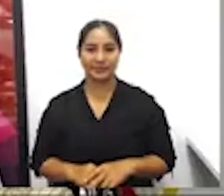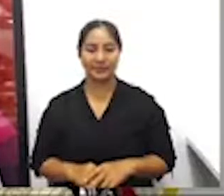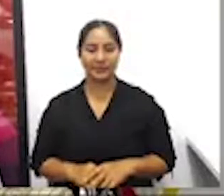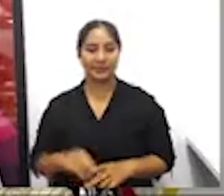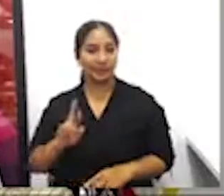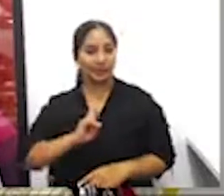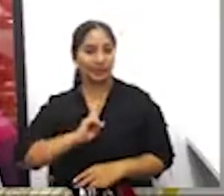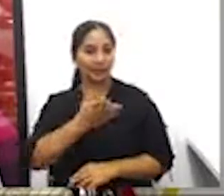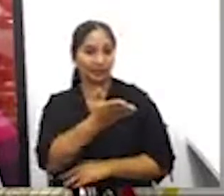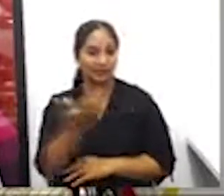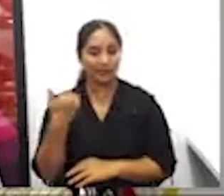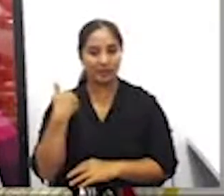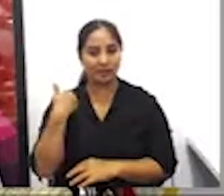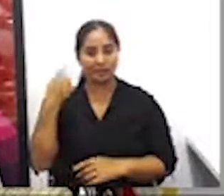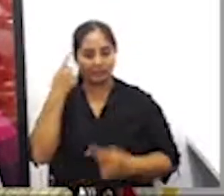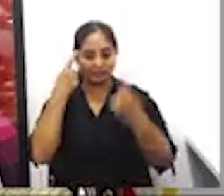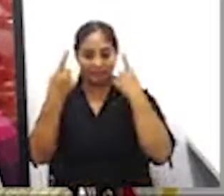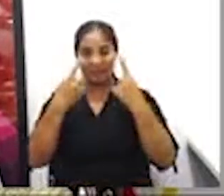Sure. So